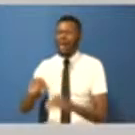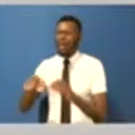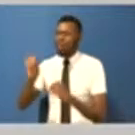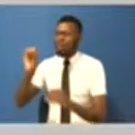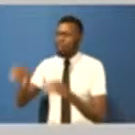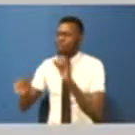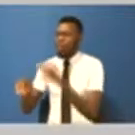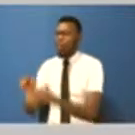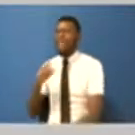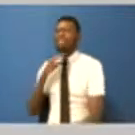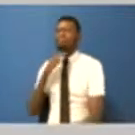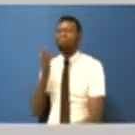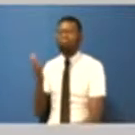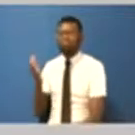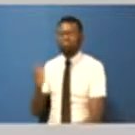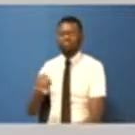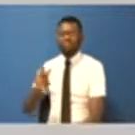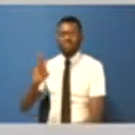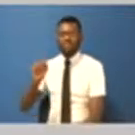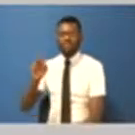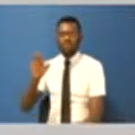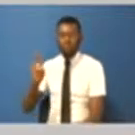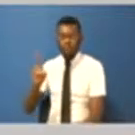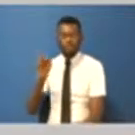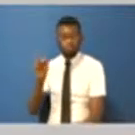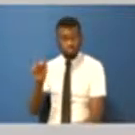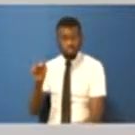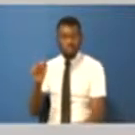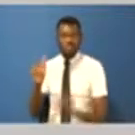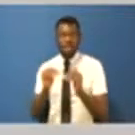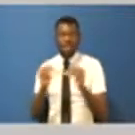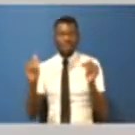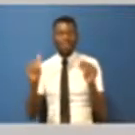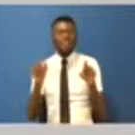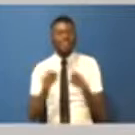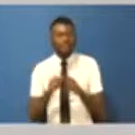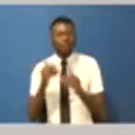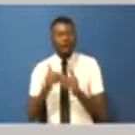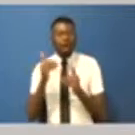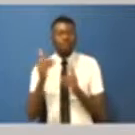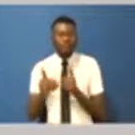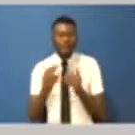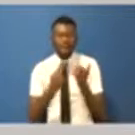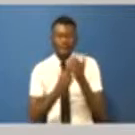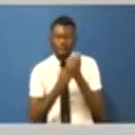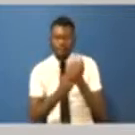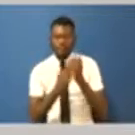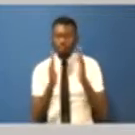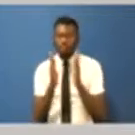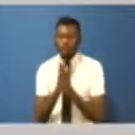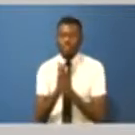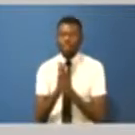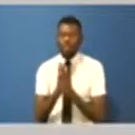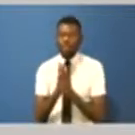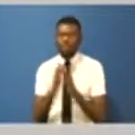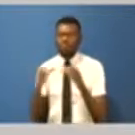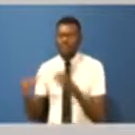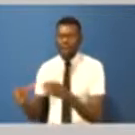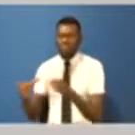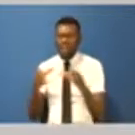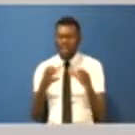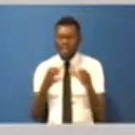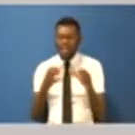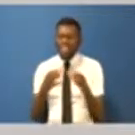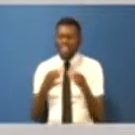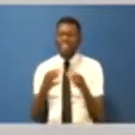in level inward level and then after that we are able to partner with uh with companies that do